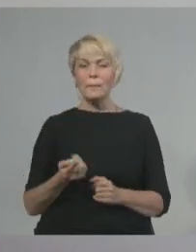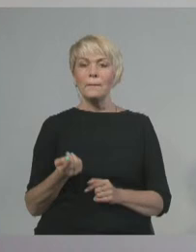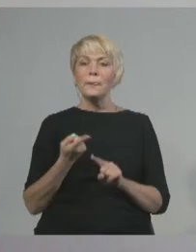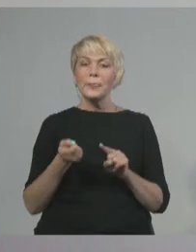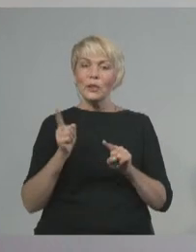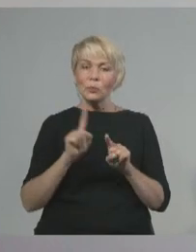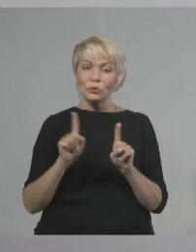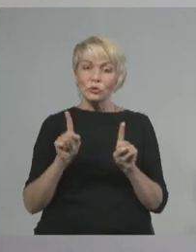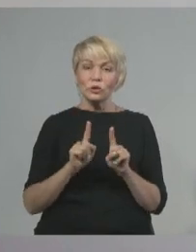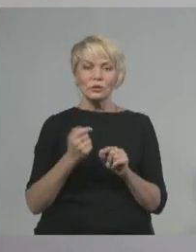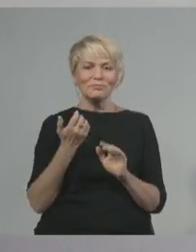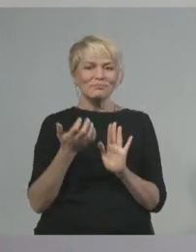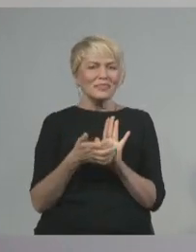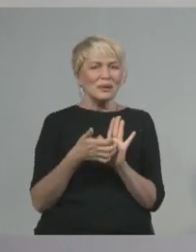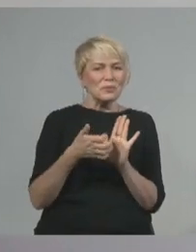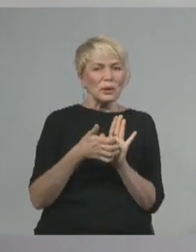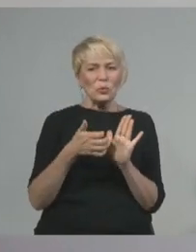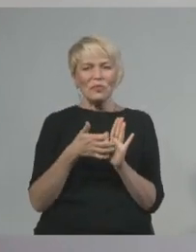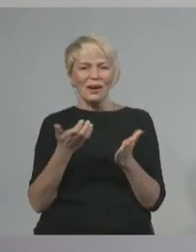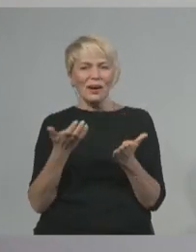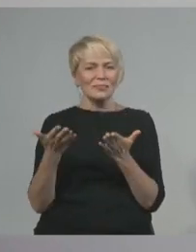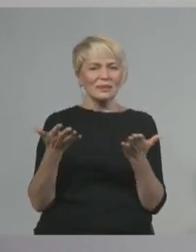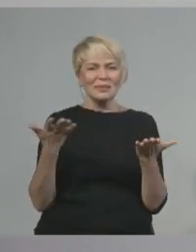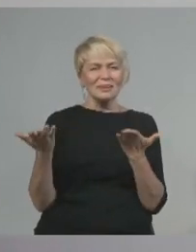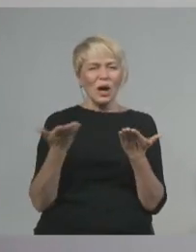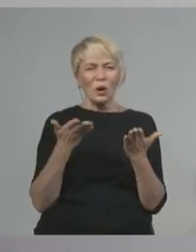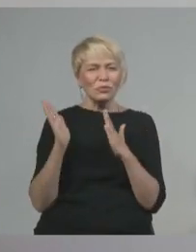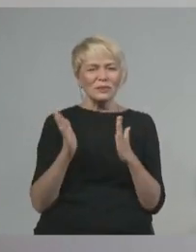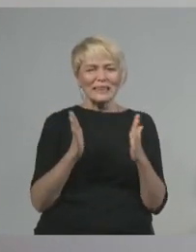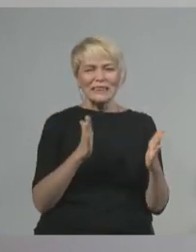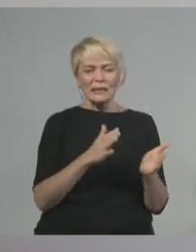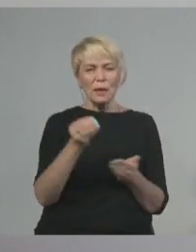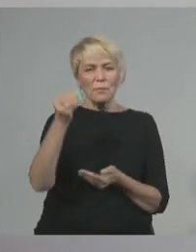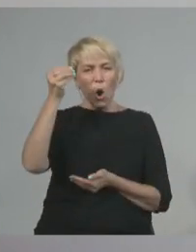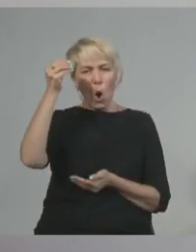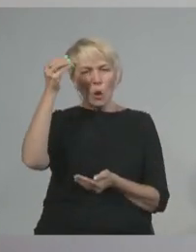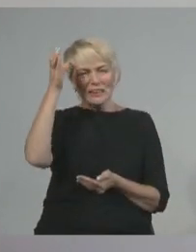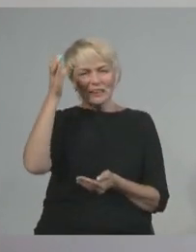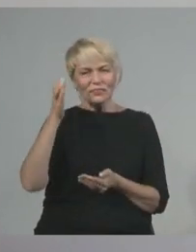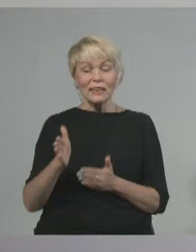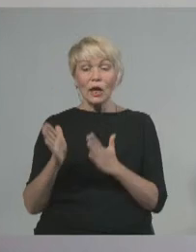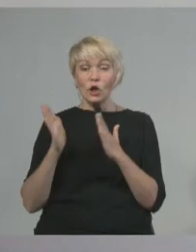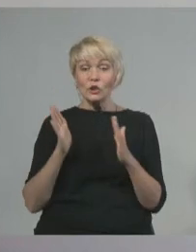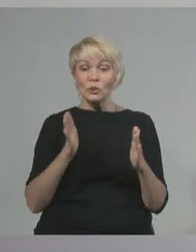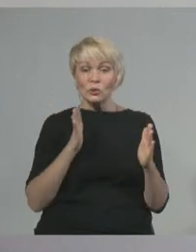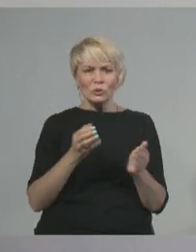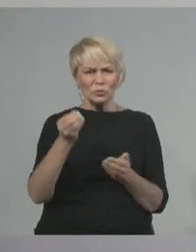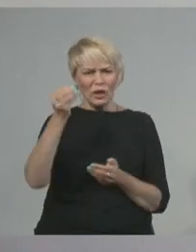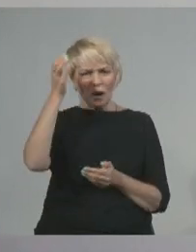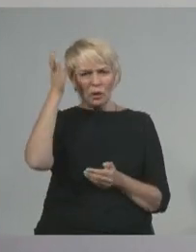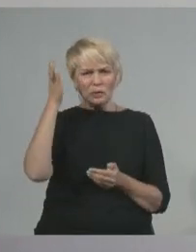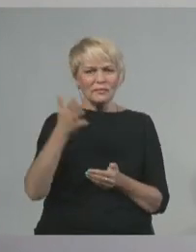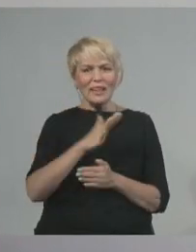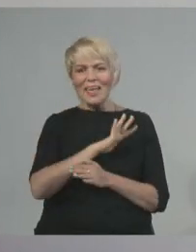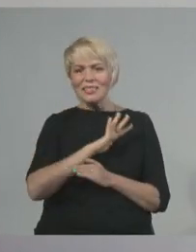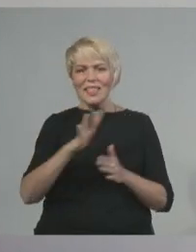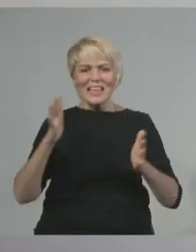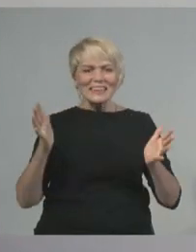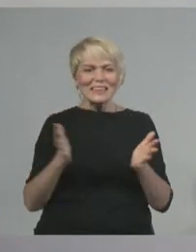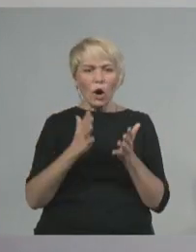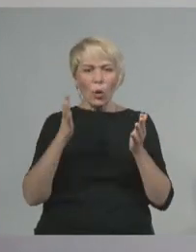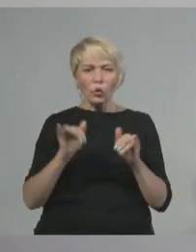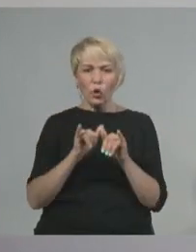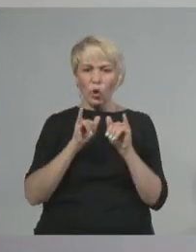etc are not structured toward things like critical thinking towards dissent towards dialogue so i think that it's